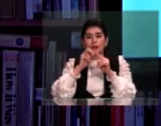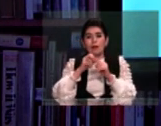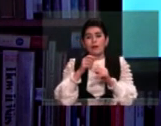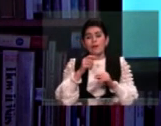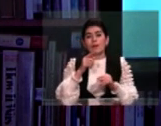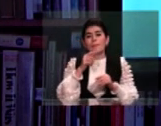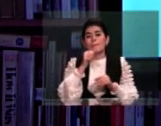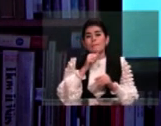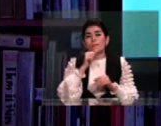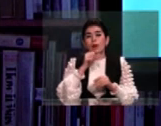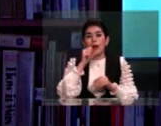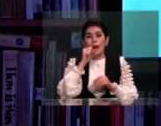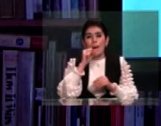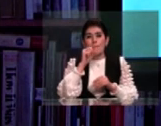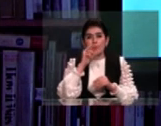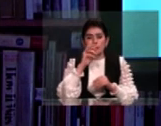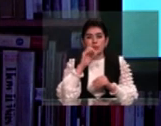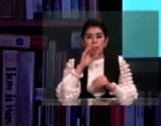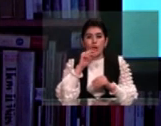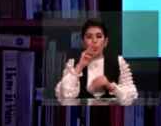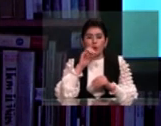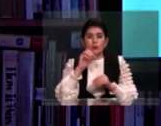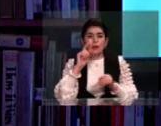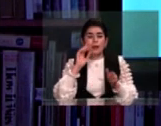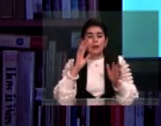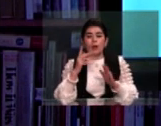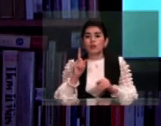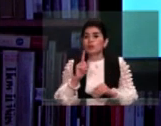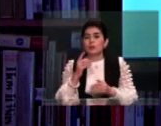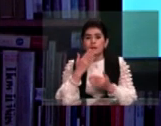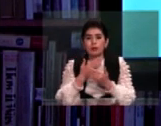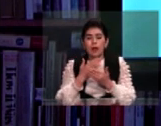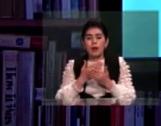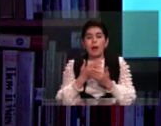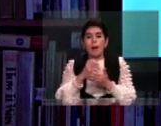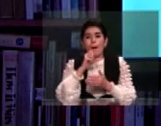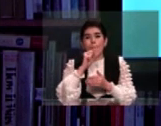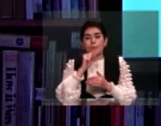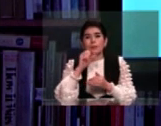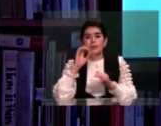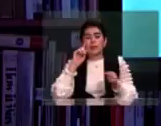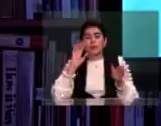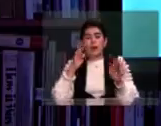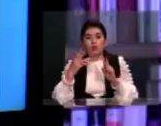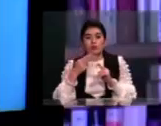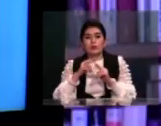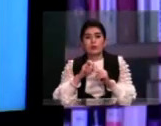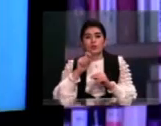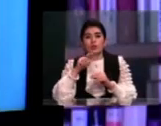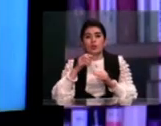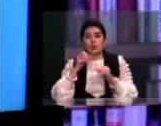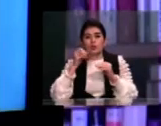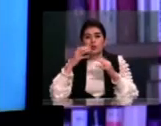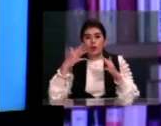faraz qilamiz, absolyut yaltiroq deb olaylik. Bu degani absolyut yaltiroq sirt deb olganda, ya'ni